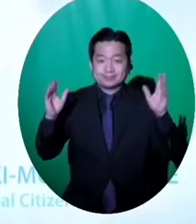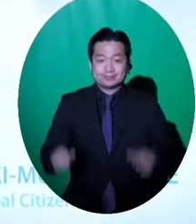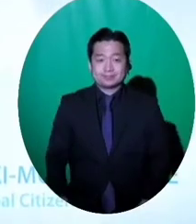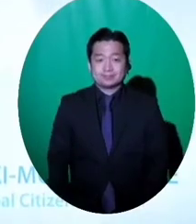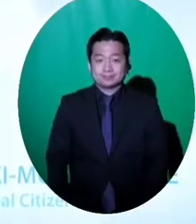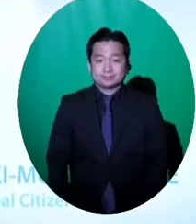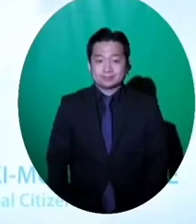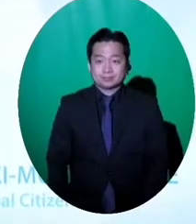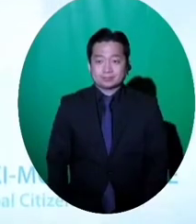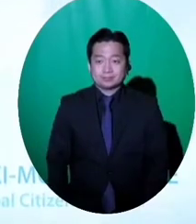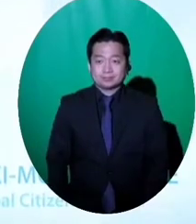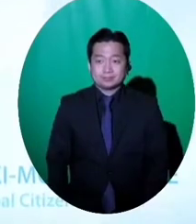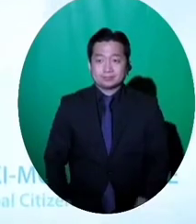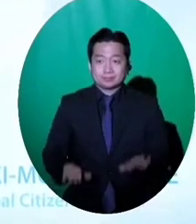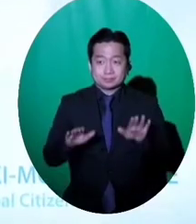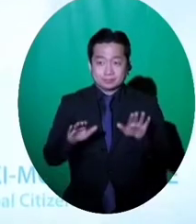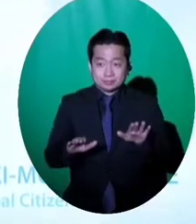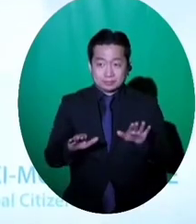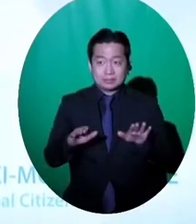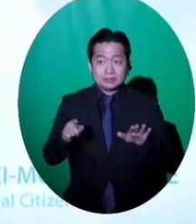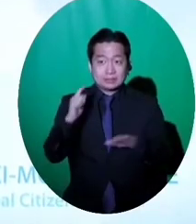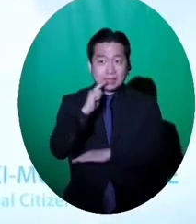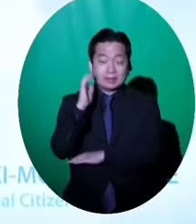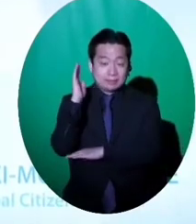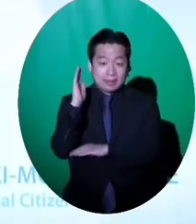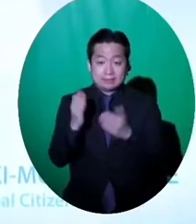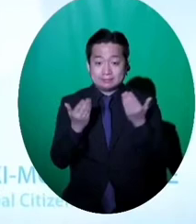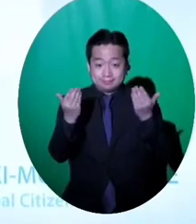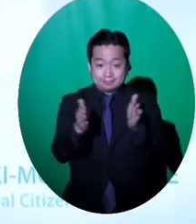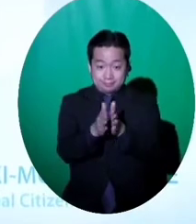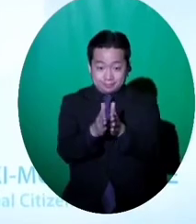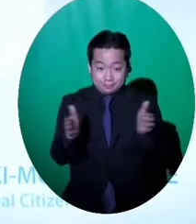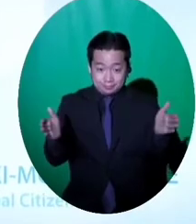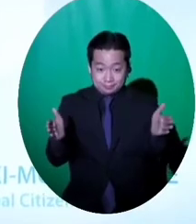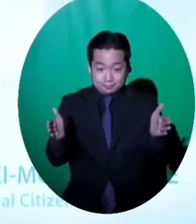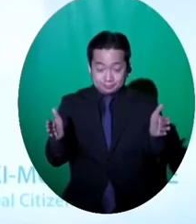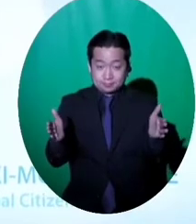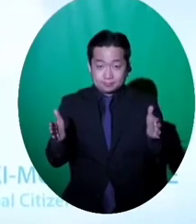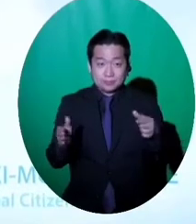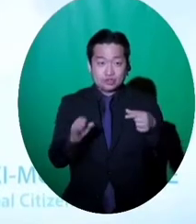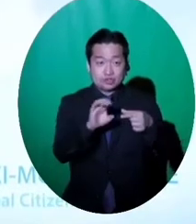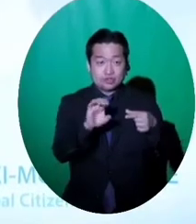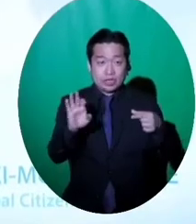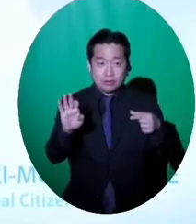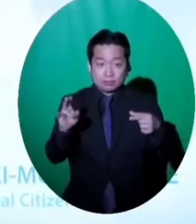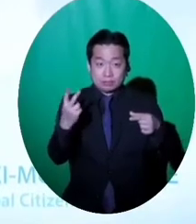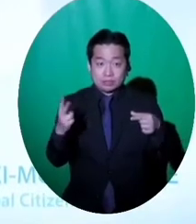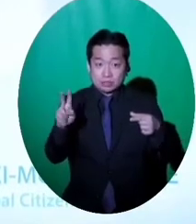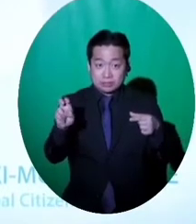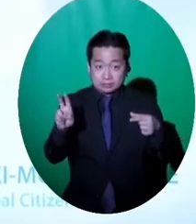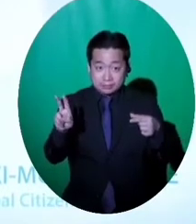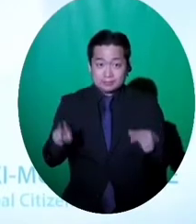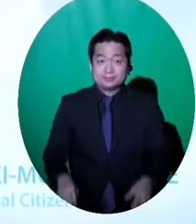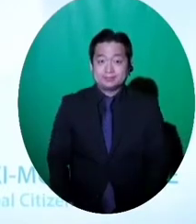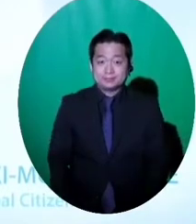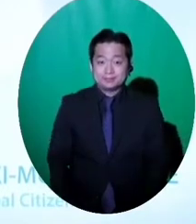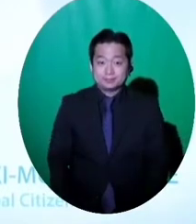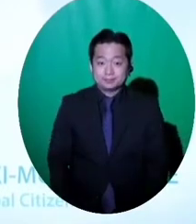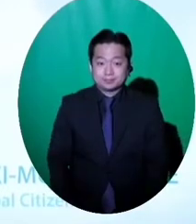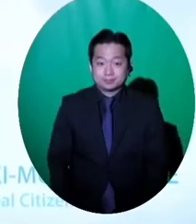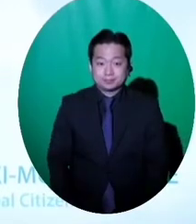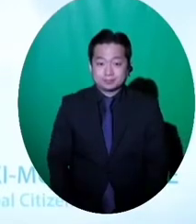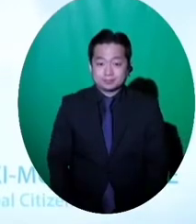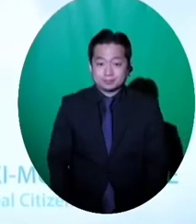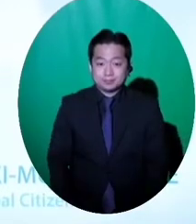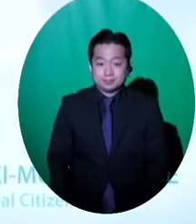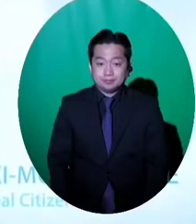of Global Engagement and Empowerment Forum on Sustainable Development 2022. I am Hee-Kang